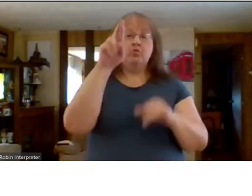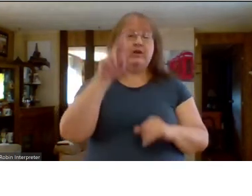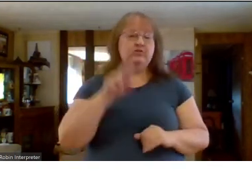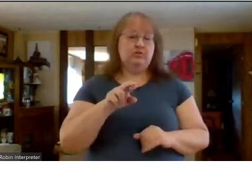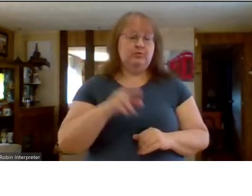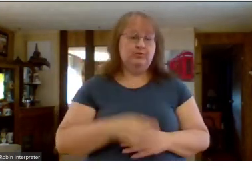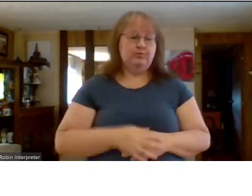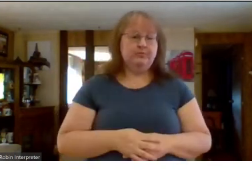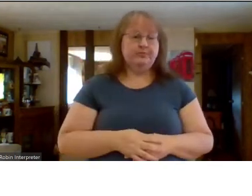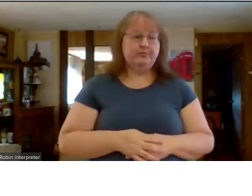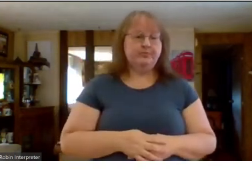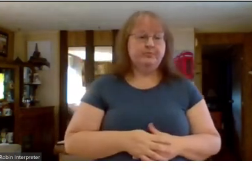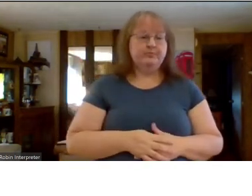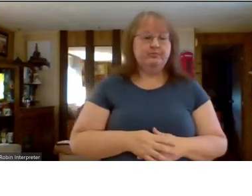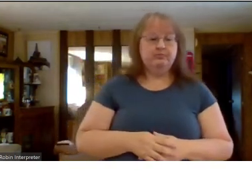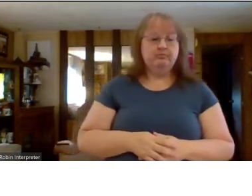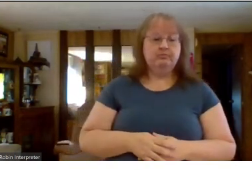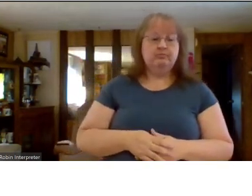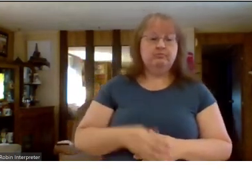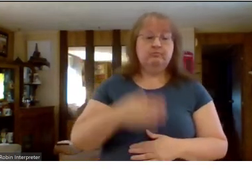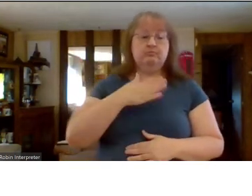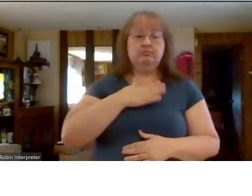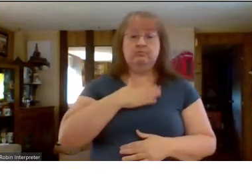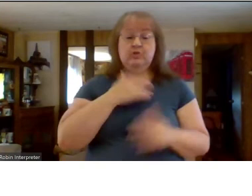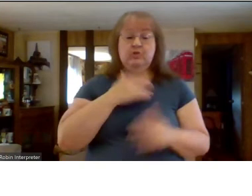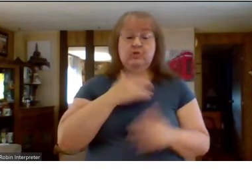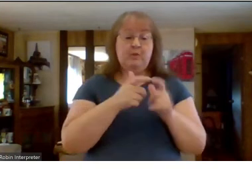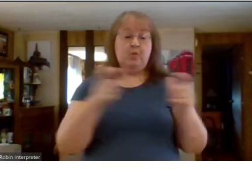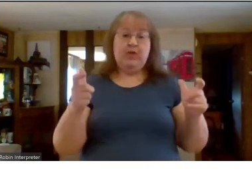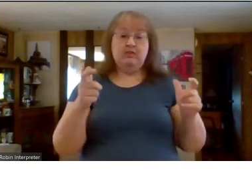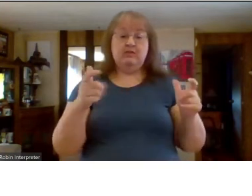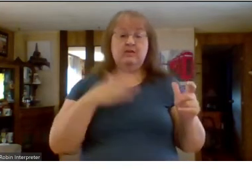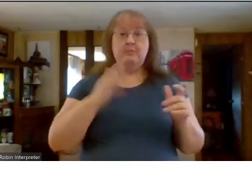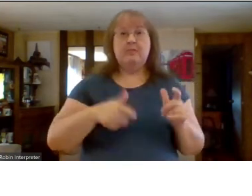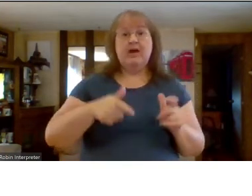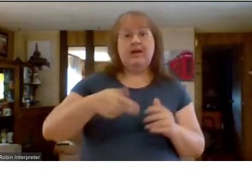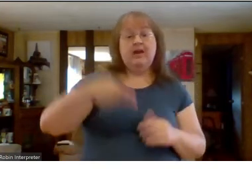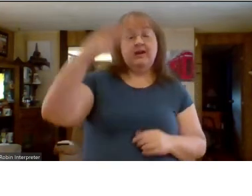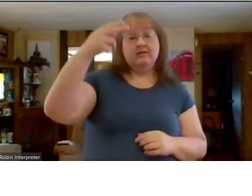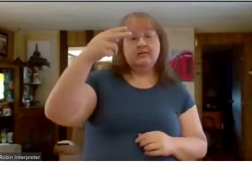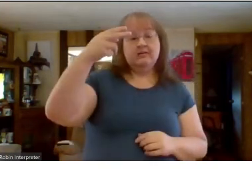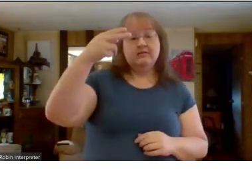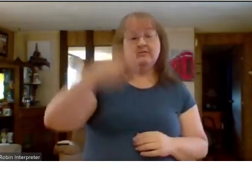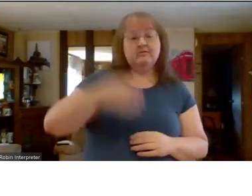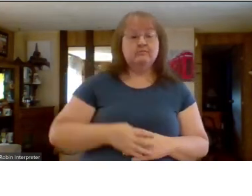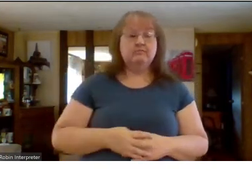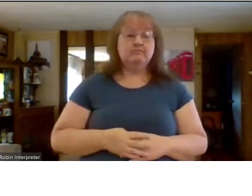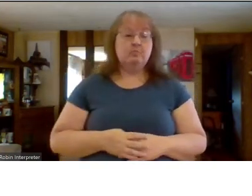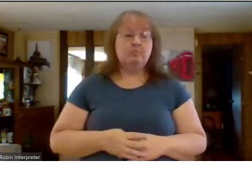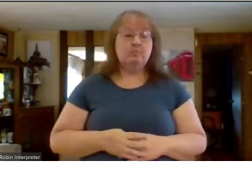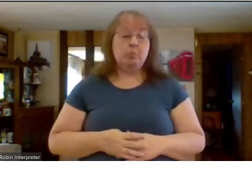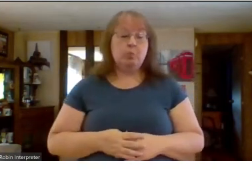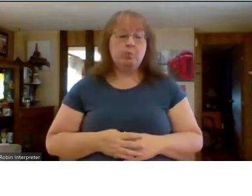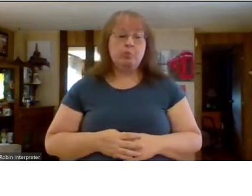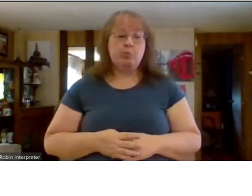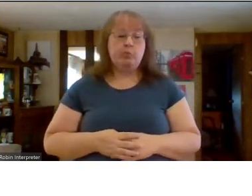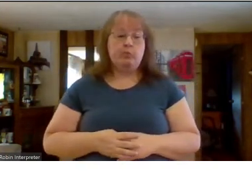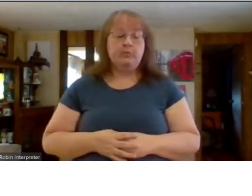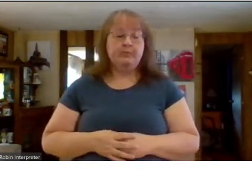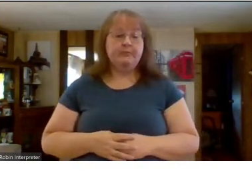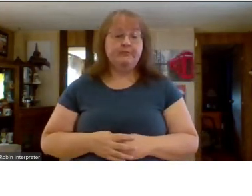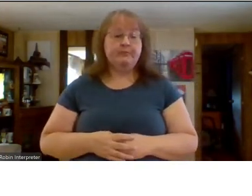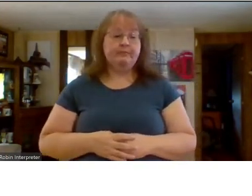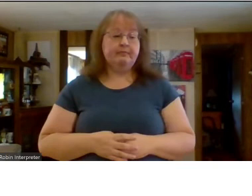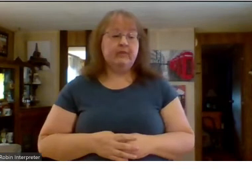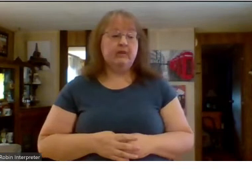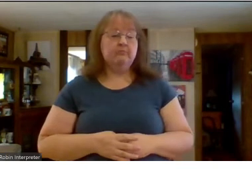just going to set up a ratio of what I have. Okay, so this is my width and this is my height. My